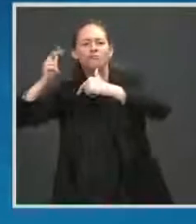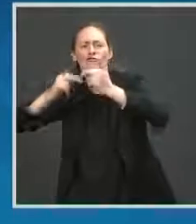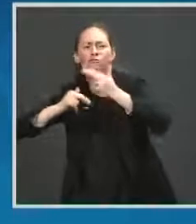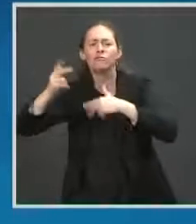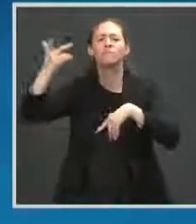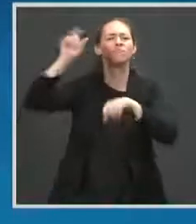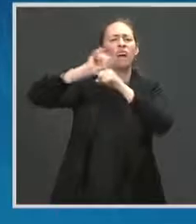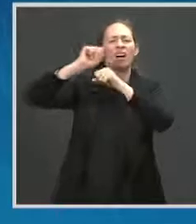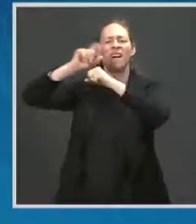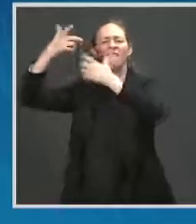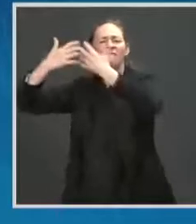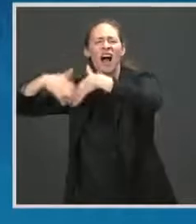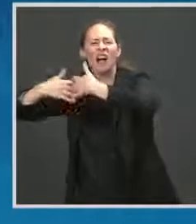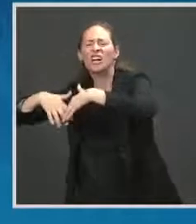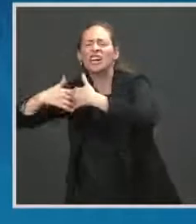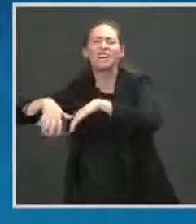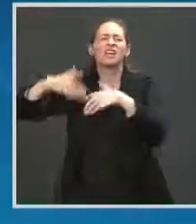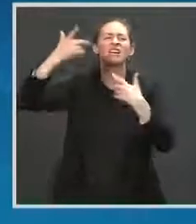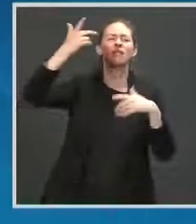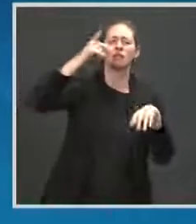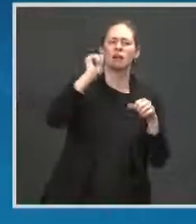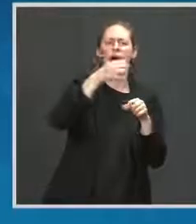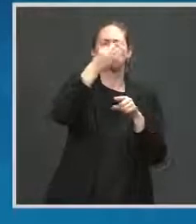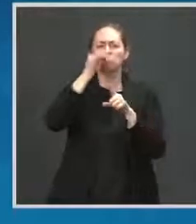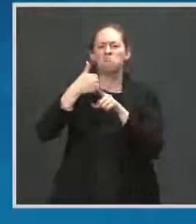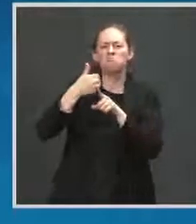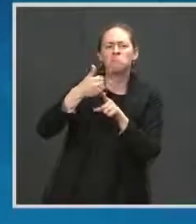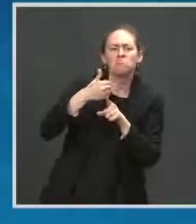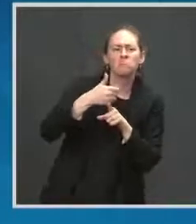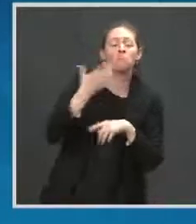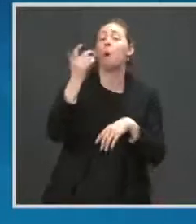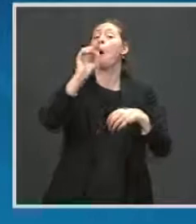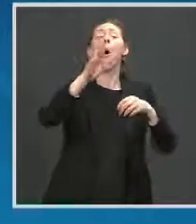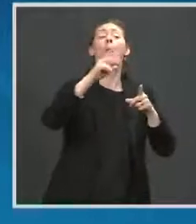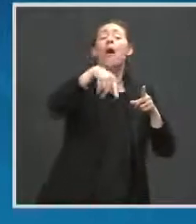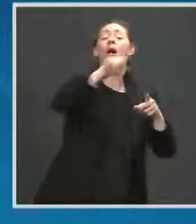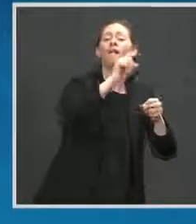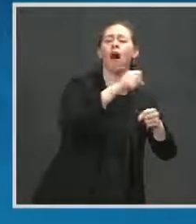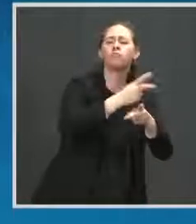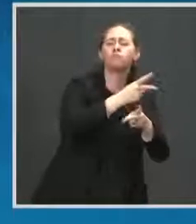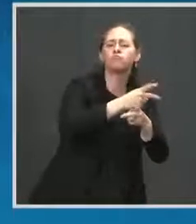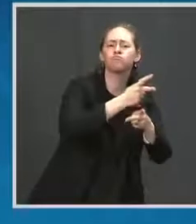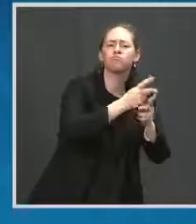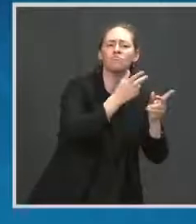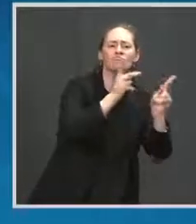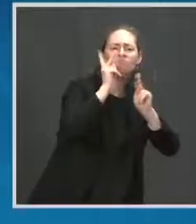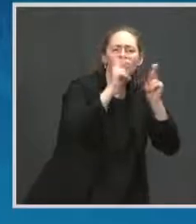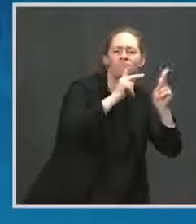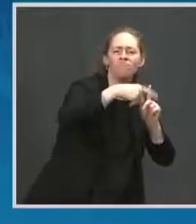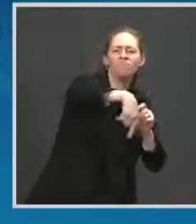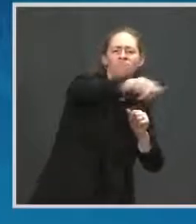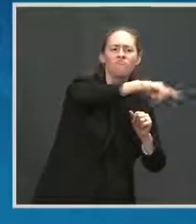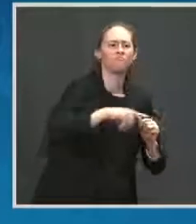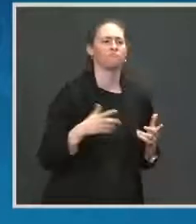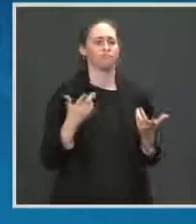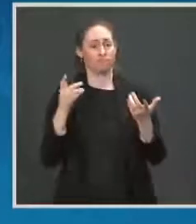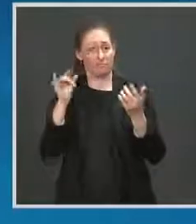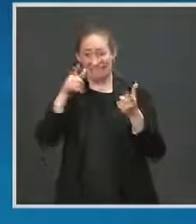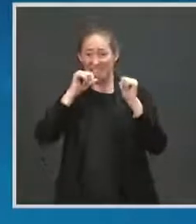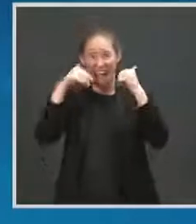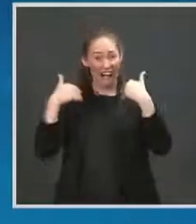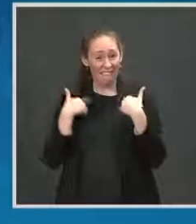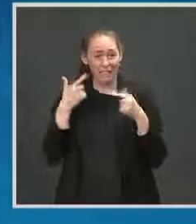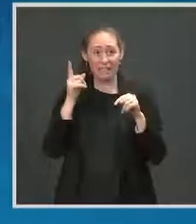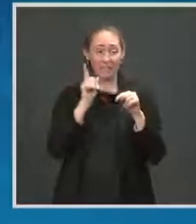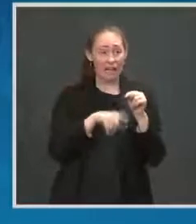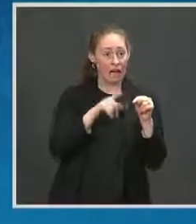and transit workers, and care workers too. And if you don't have those skills, or if you want